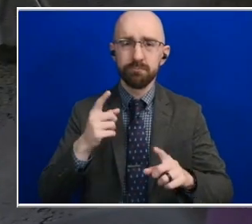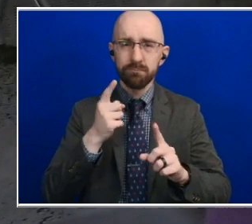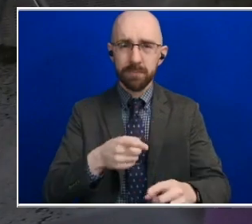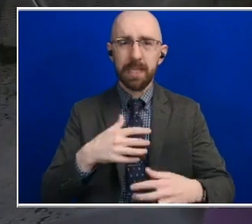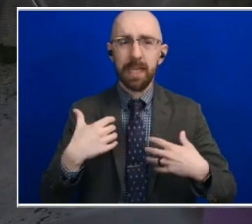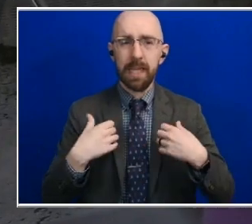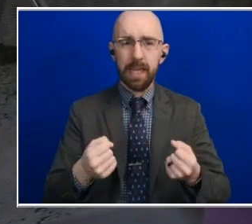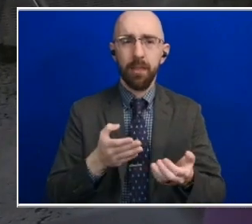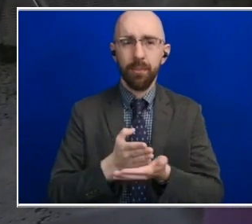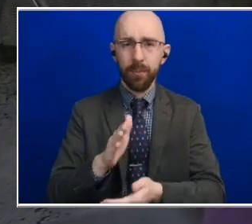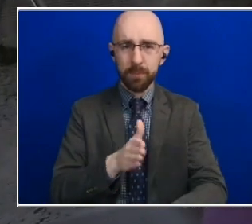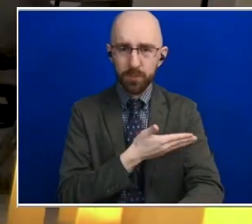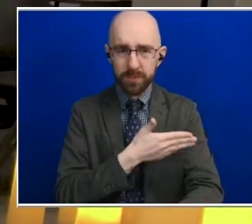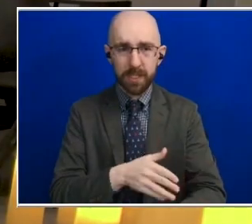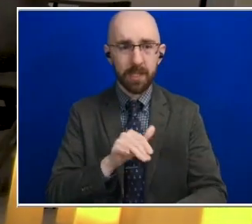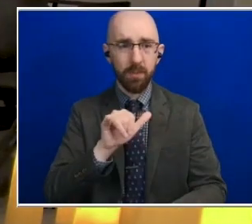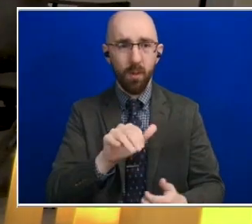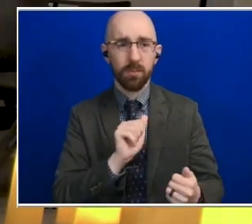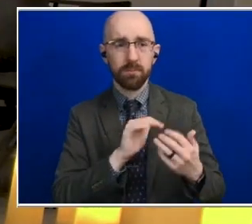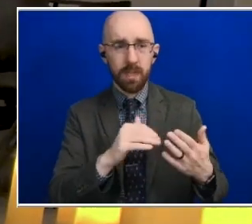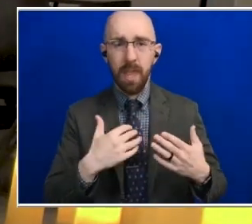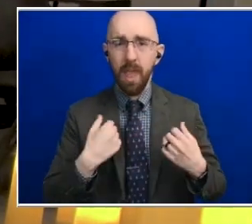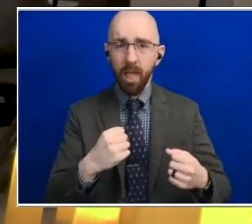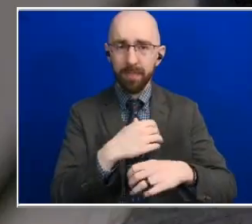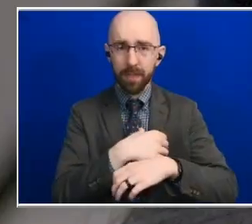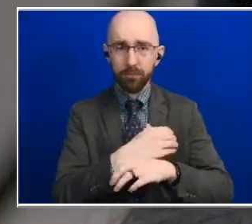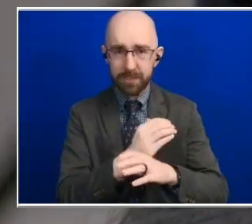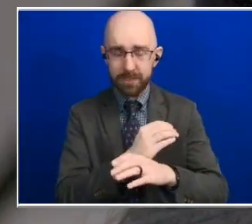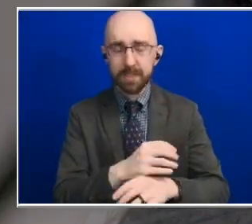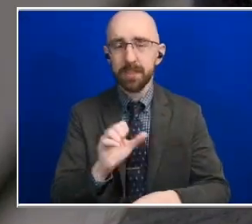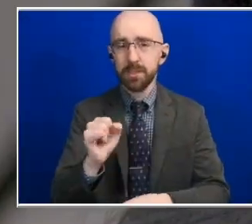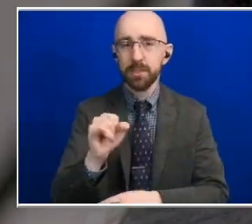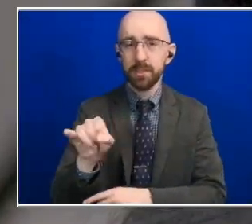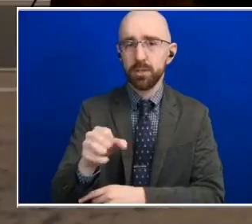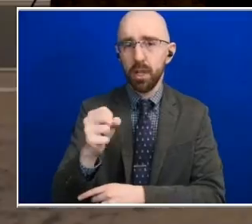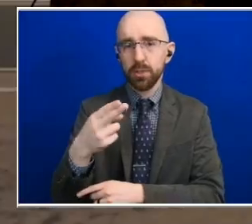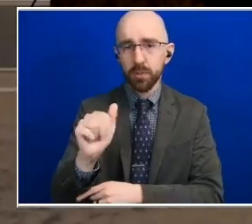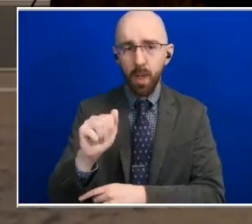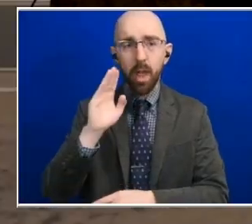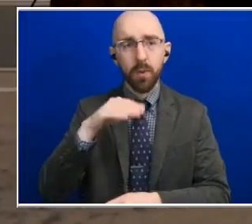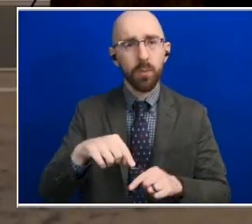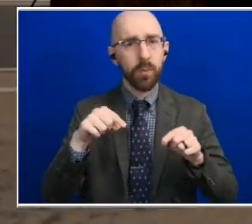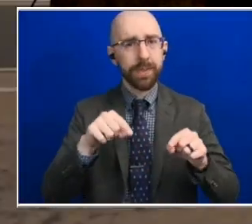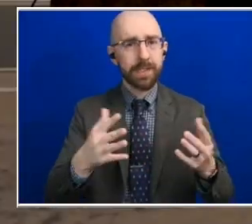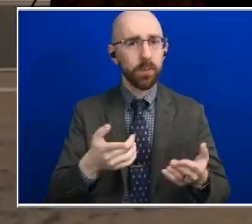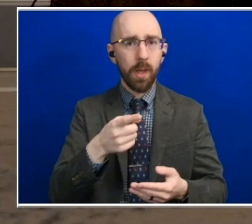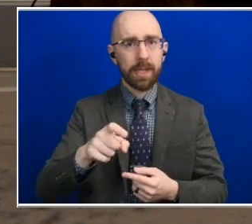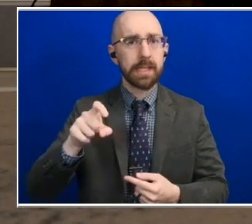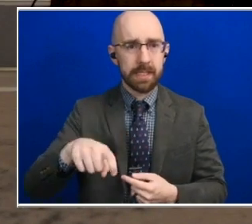those facing health crises, Joshua knew this is what he needed.